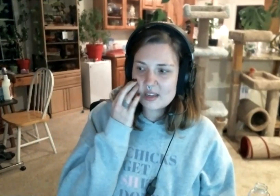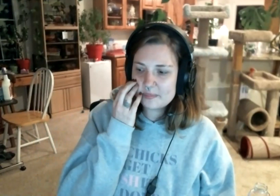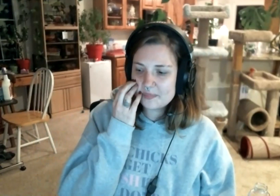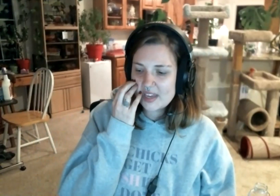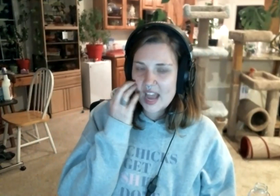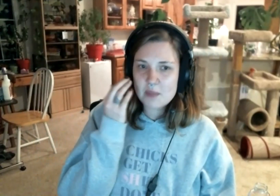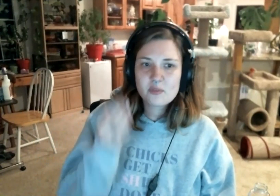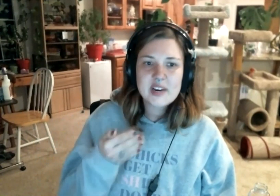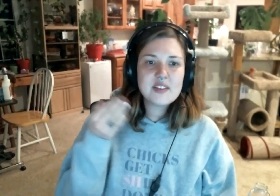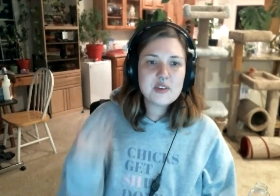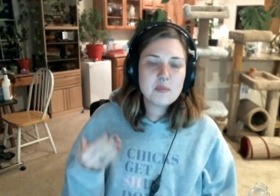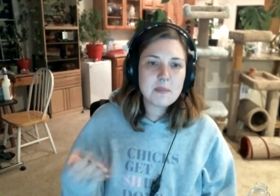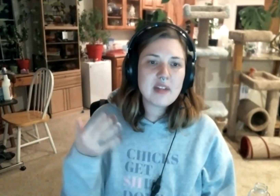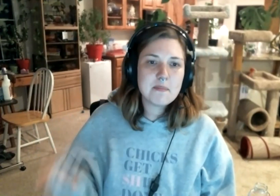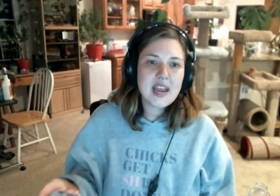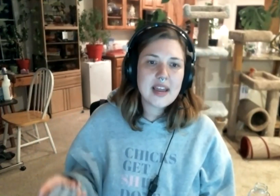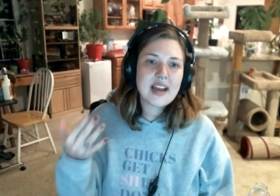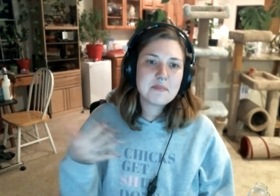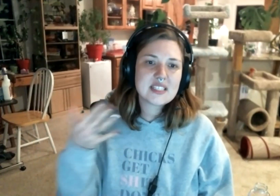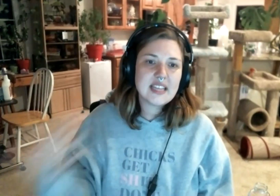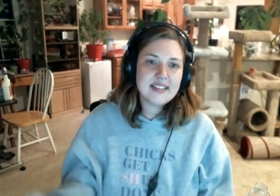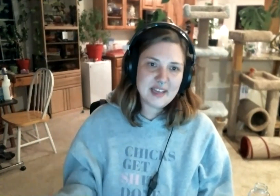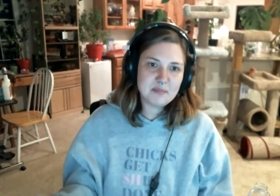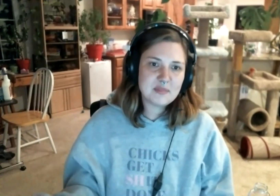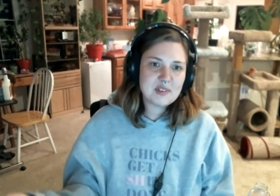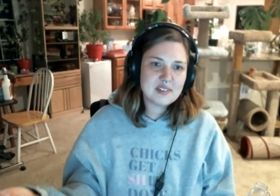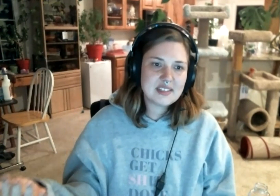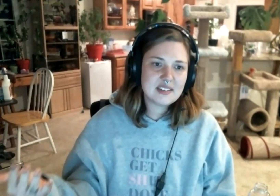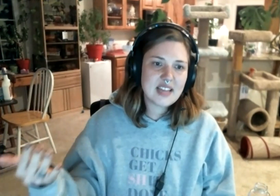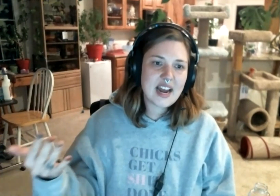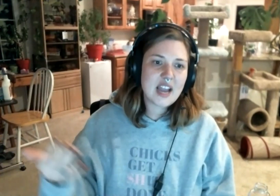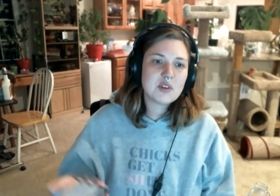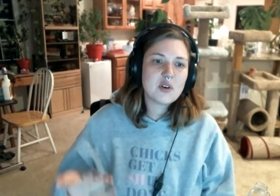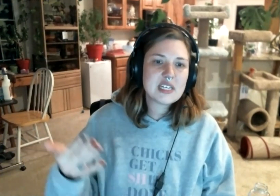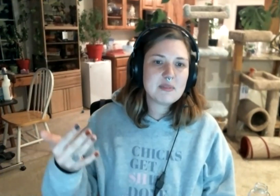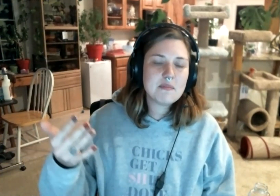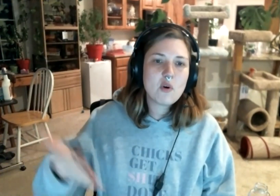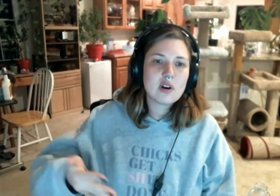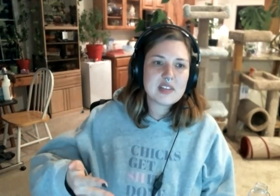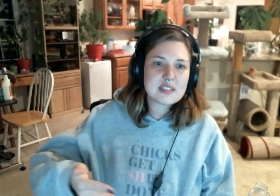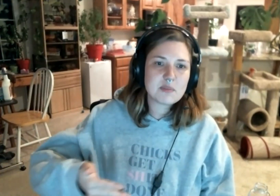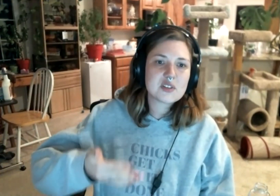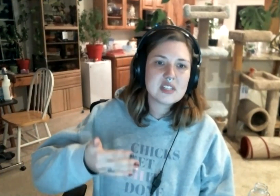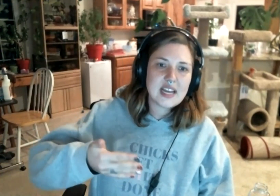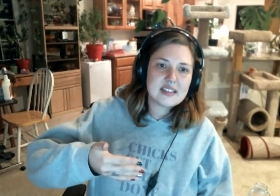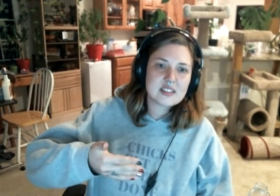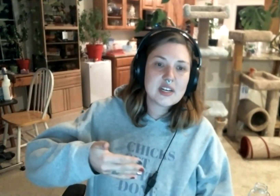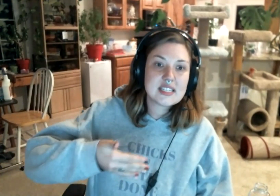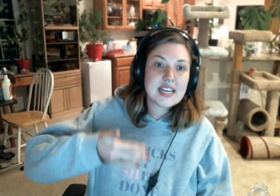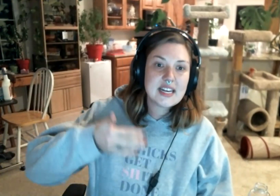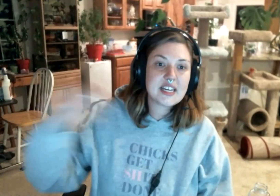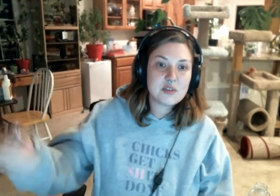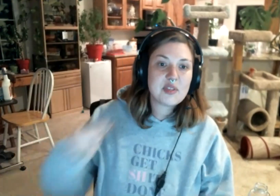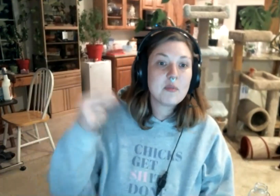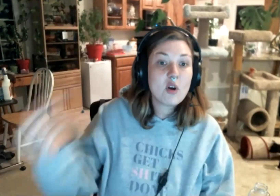the I'm afraid the new people I met that I misled them. That I'm going to be more of this person that's going to